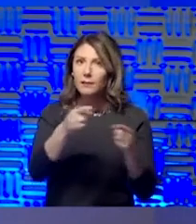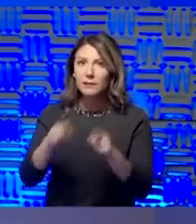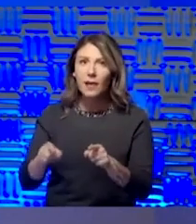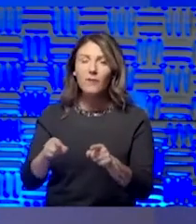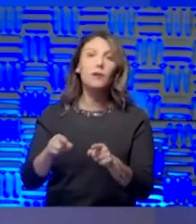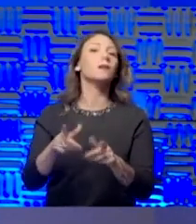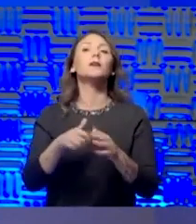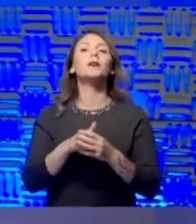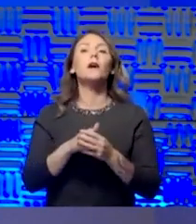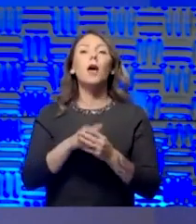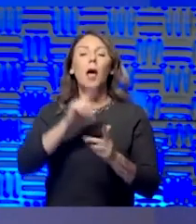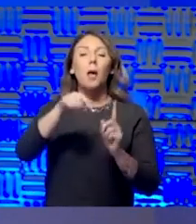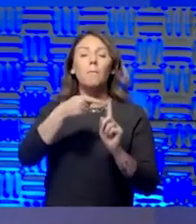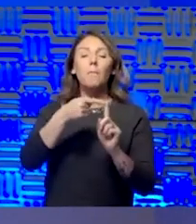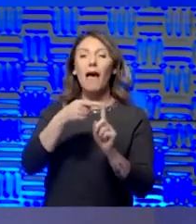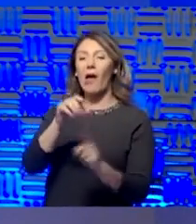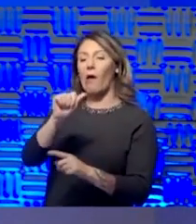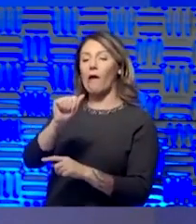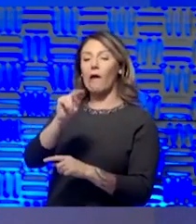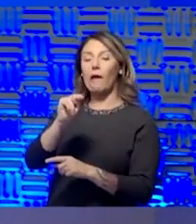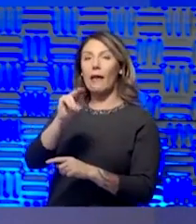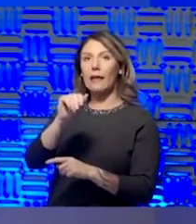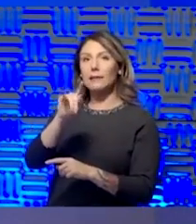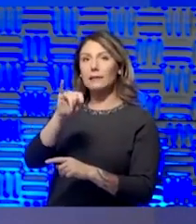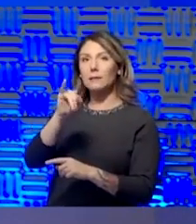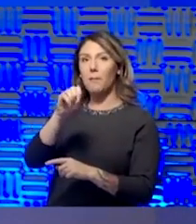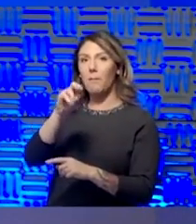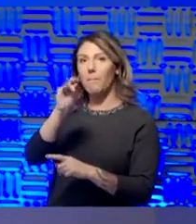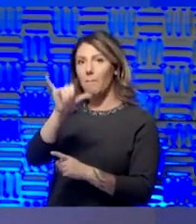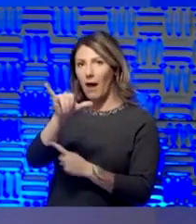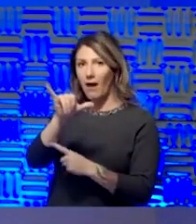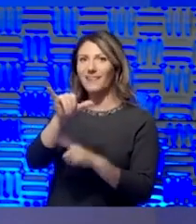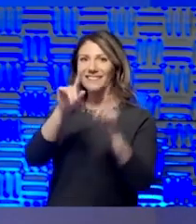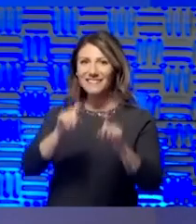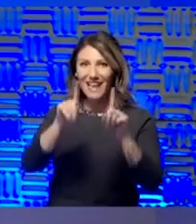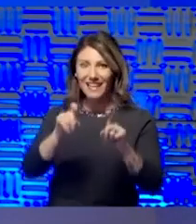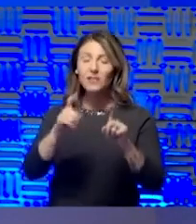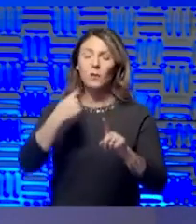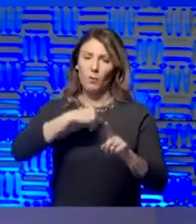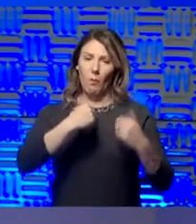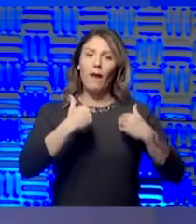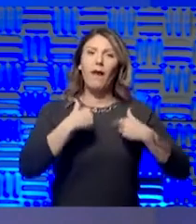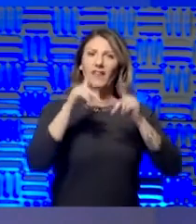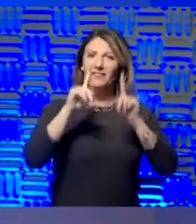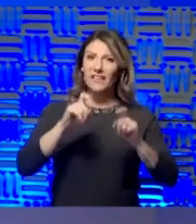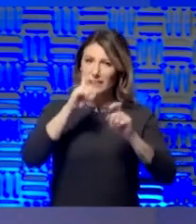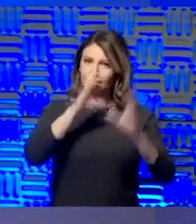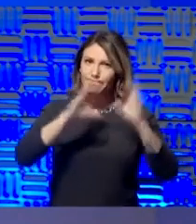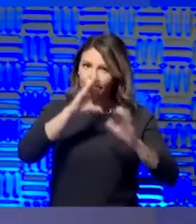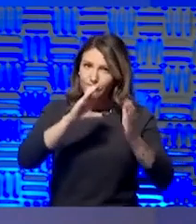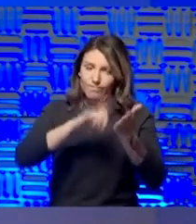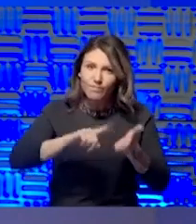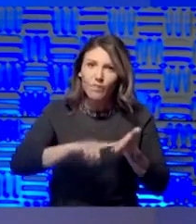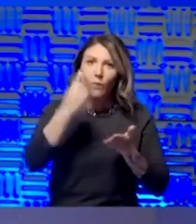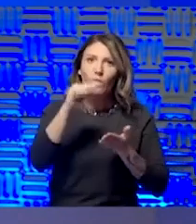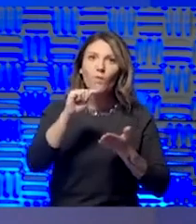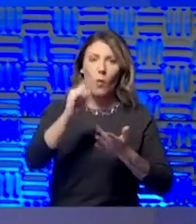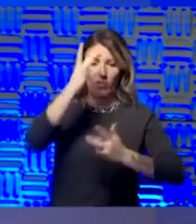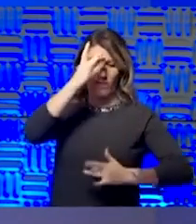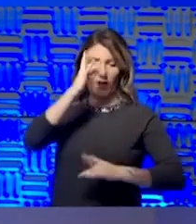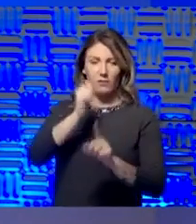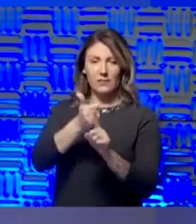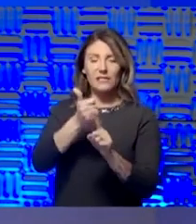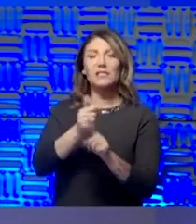the antibody testing. I think before getting to that, we do have testing to look for the virus itself, and that's what we're using. It's a